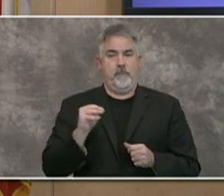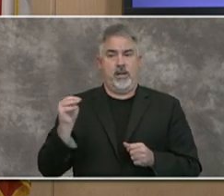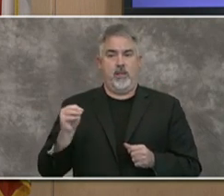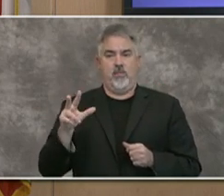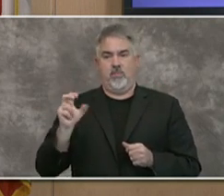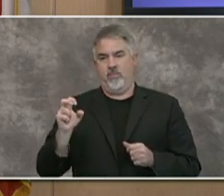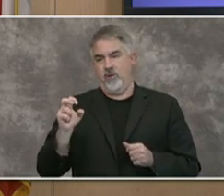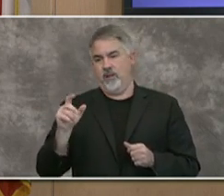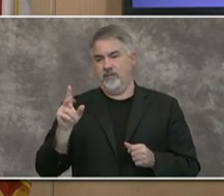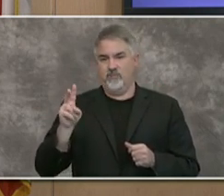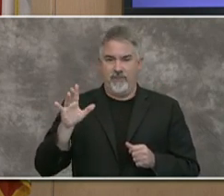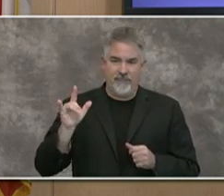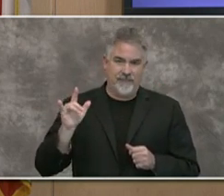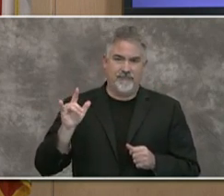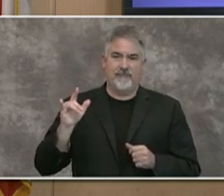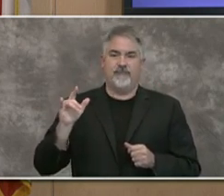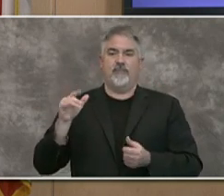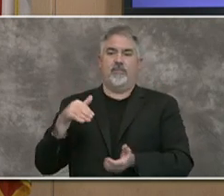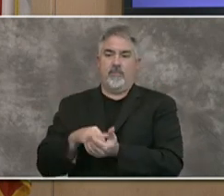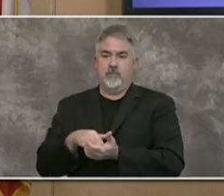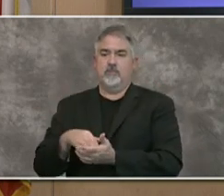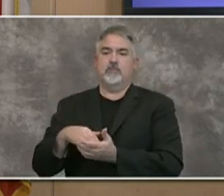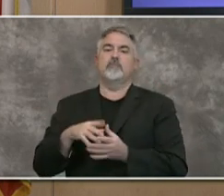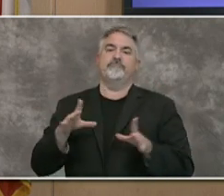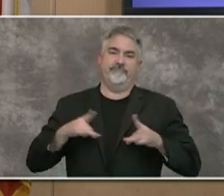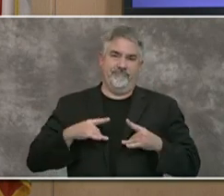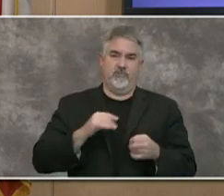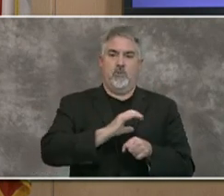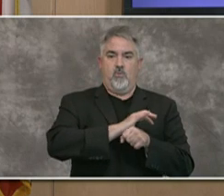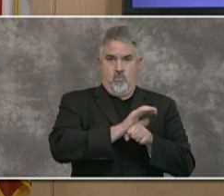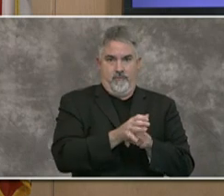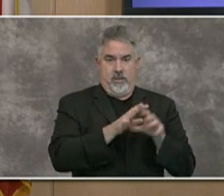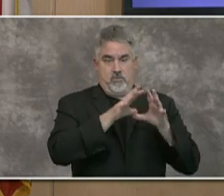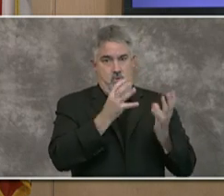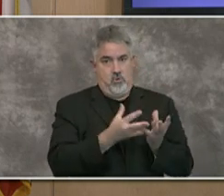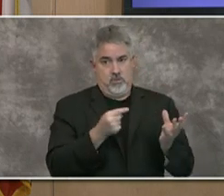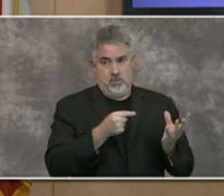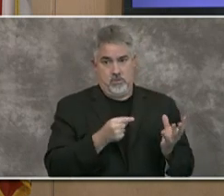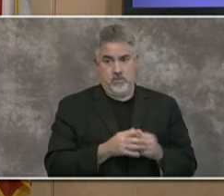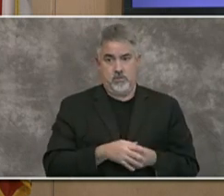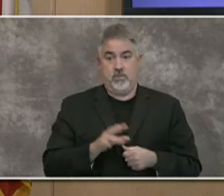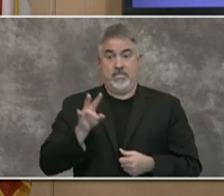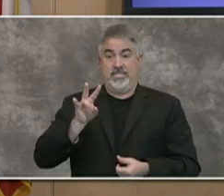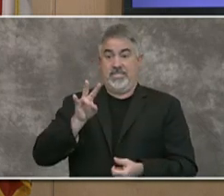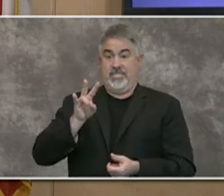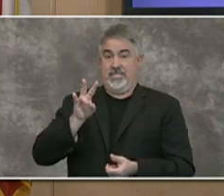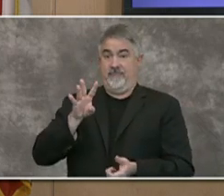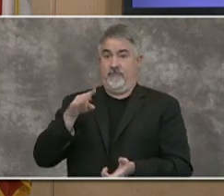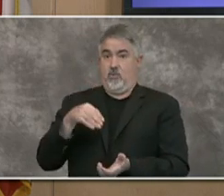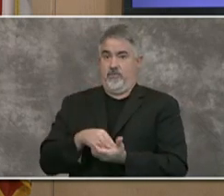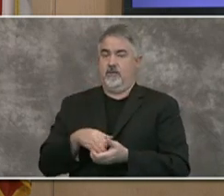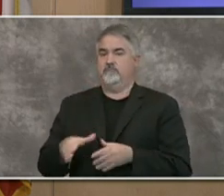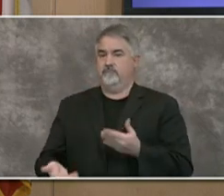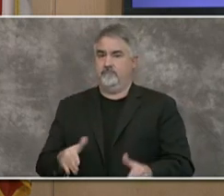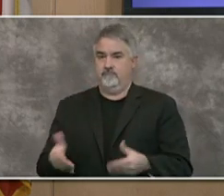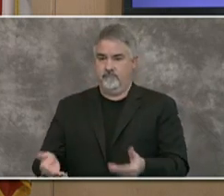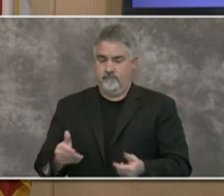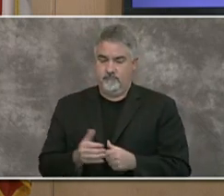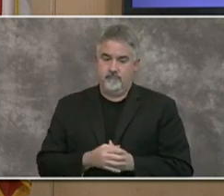1,325,000 positive cases worldwide, which includes almost 74,000 deaths. Nationwide,